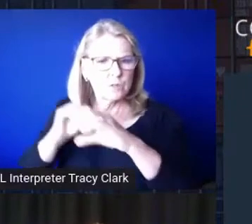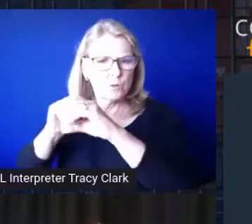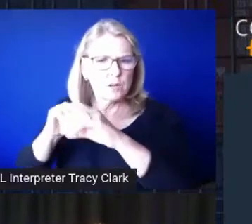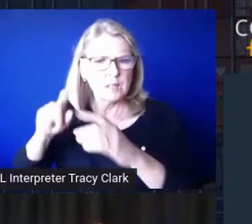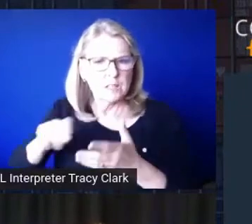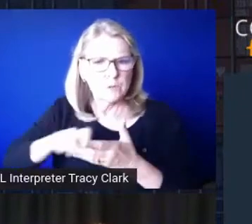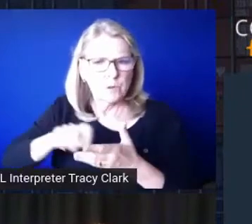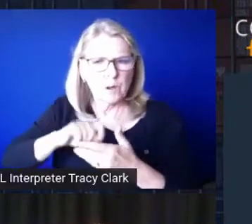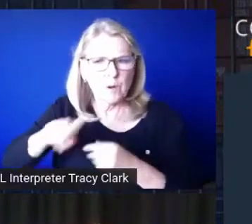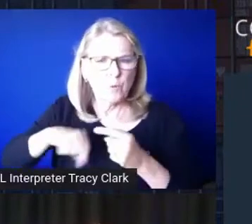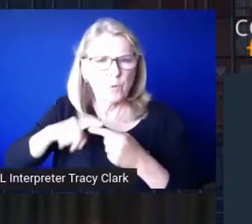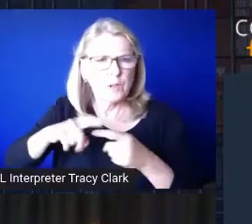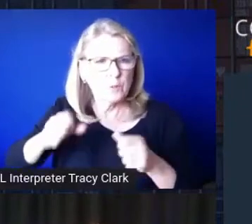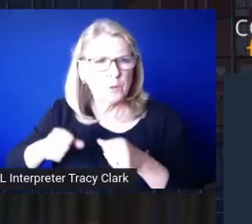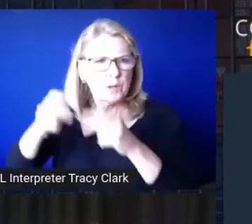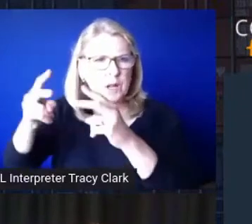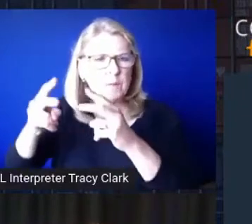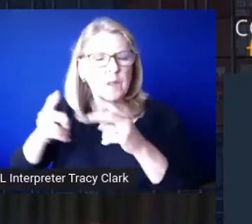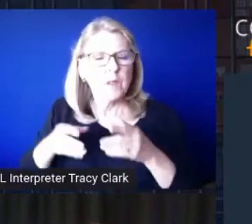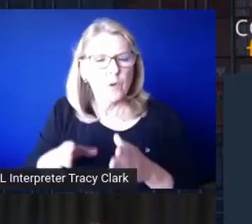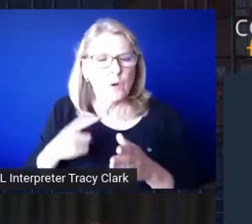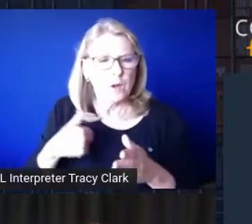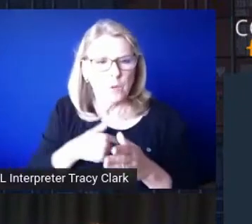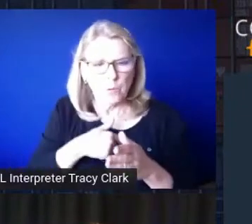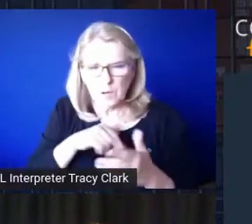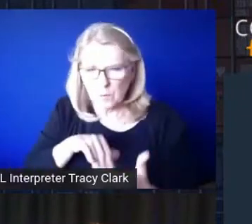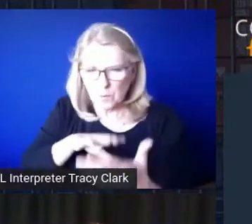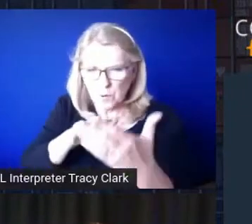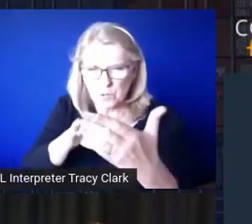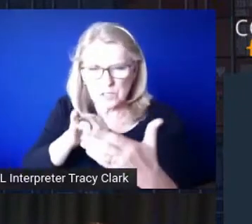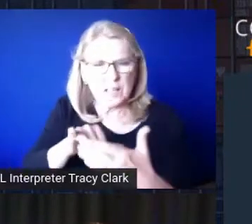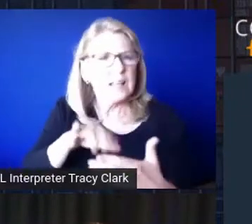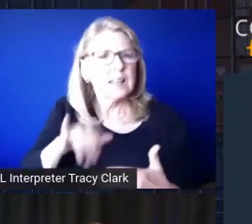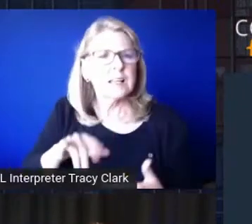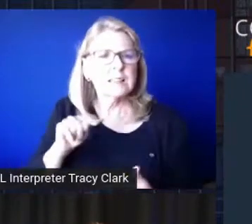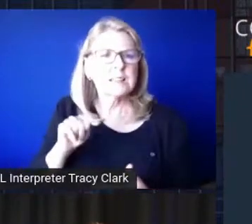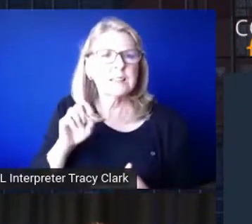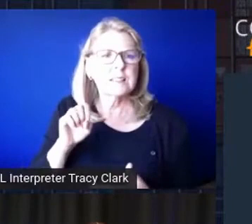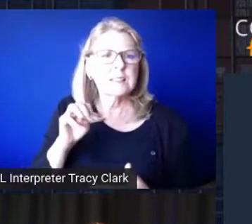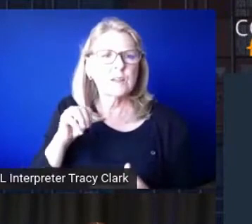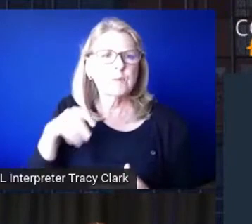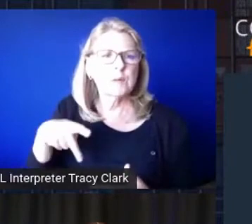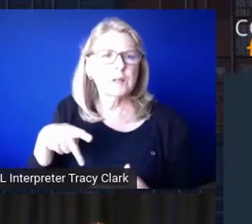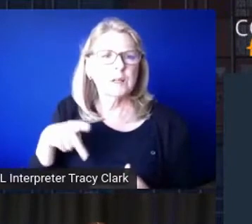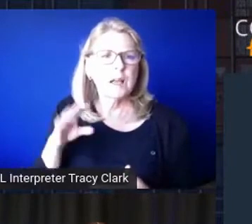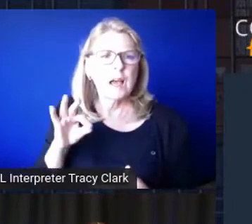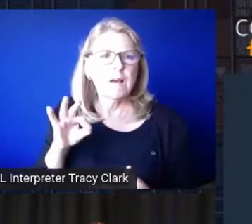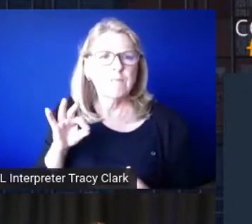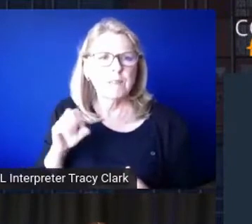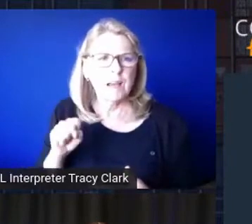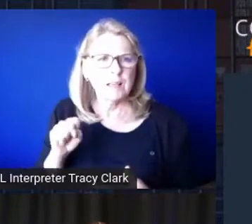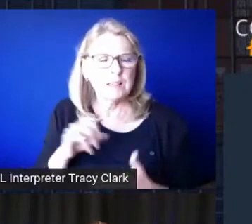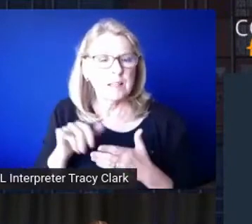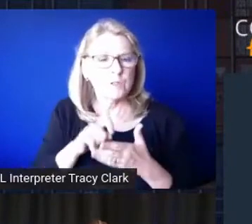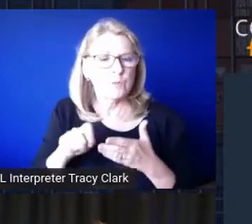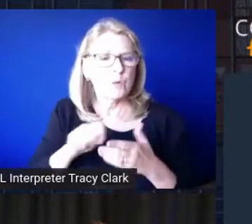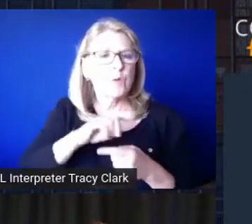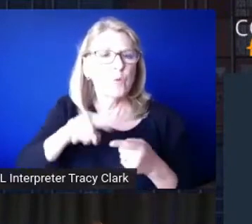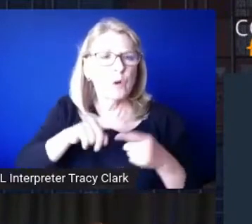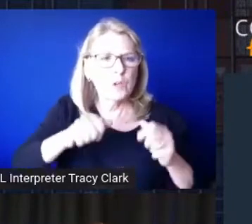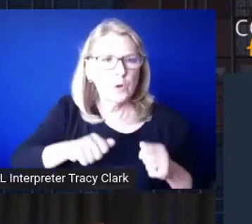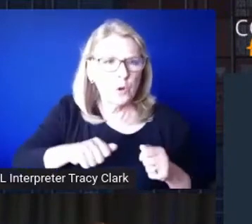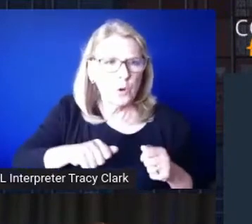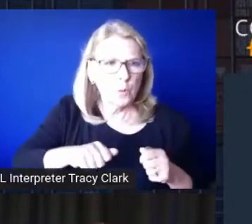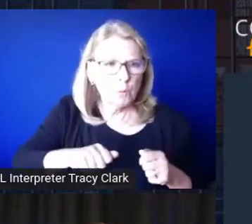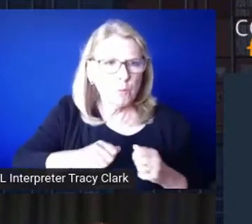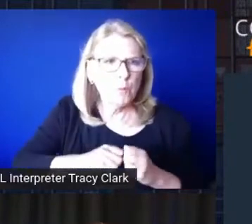it up. And so the way that we actually approach that is it's a temp FS that is written when you boot up the instance. So we have a bunch of helper scripts that go